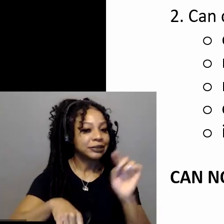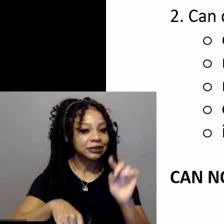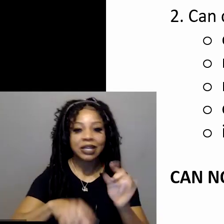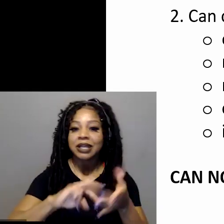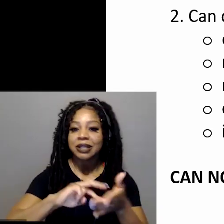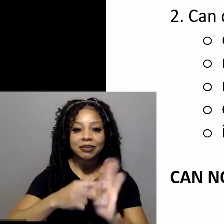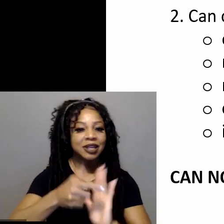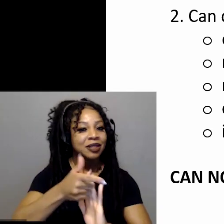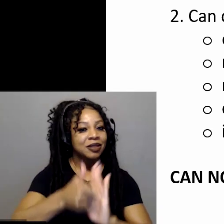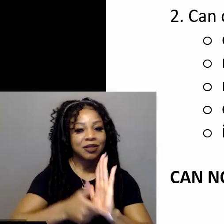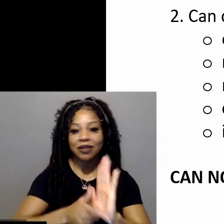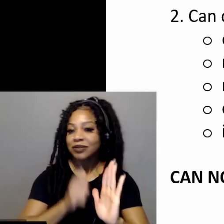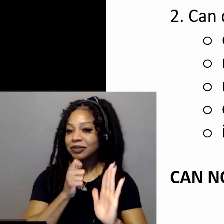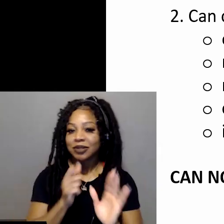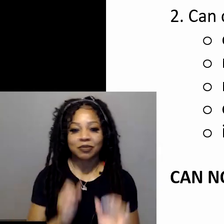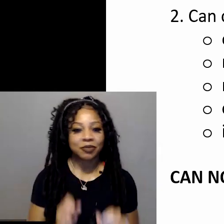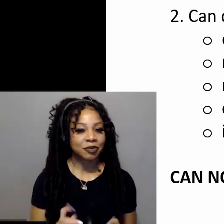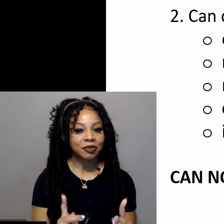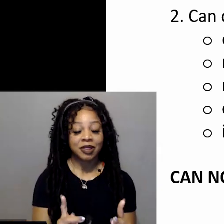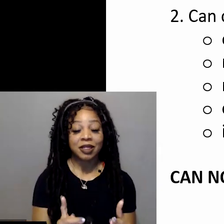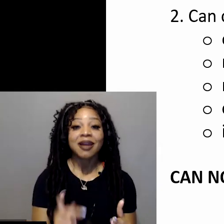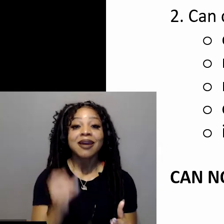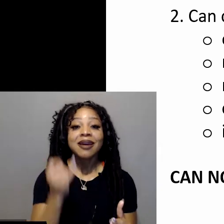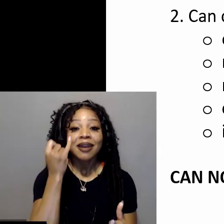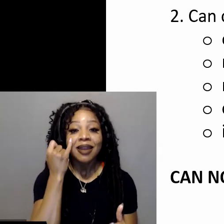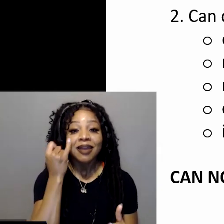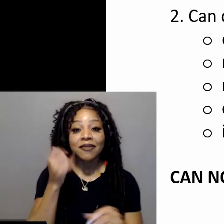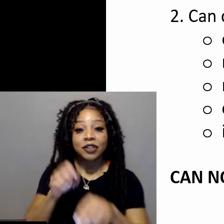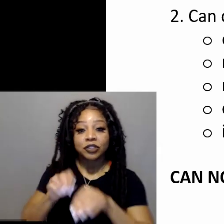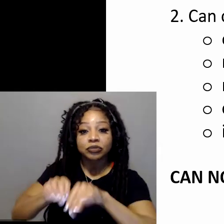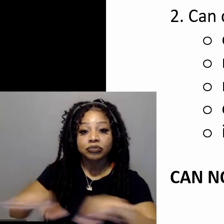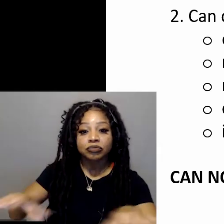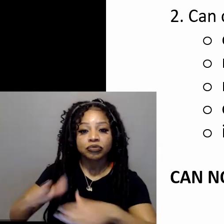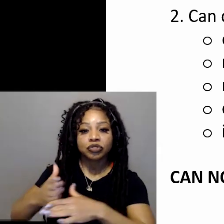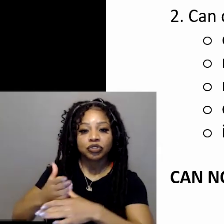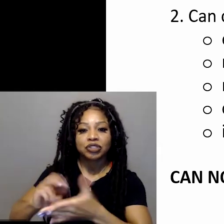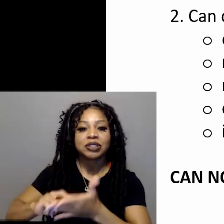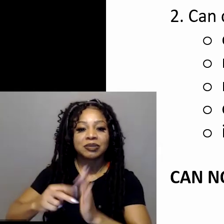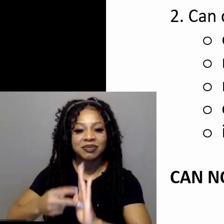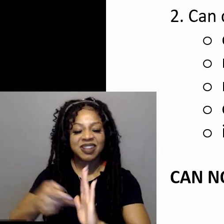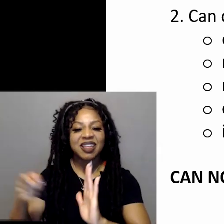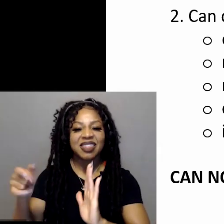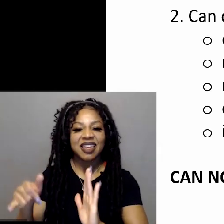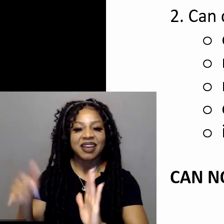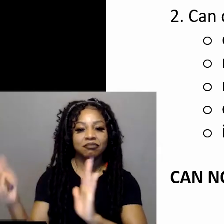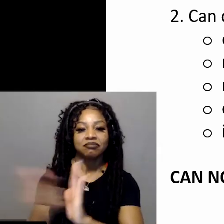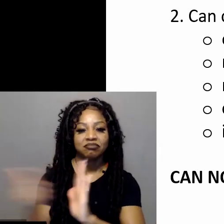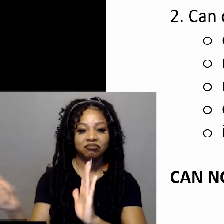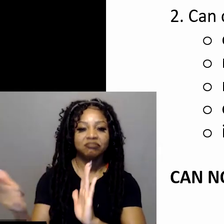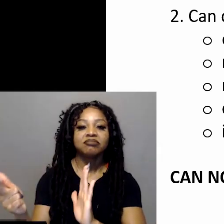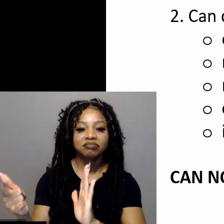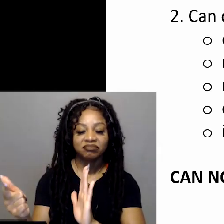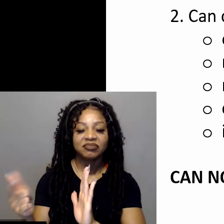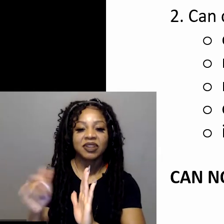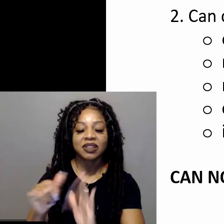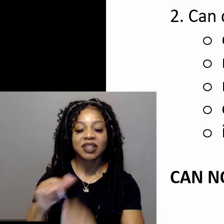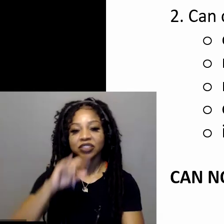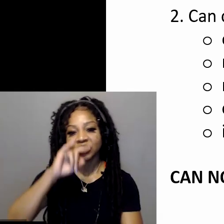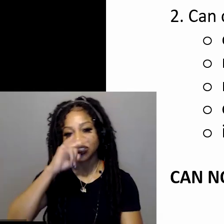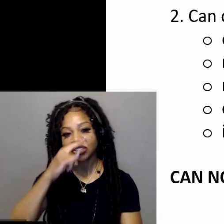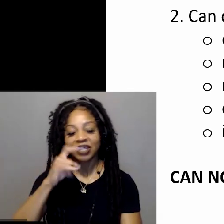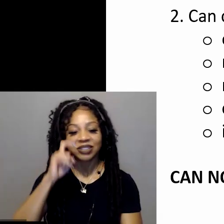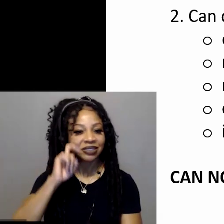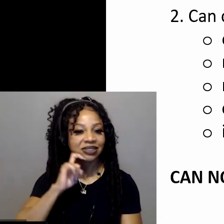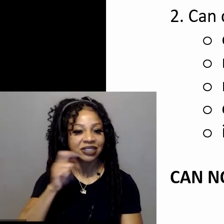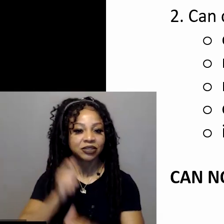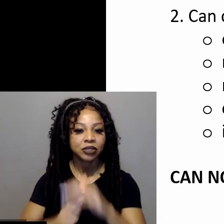law doesn't allow that sharing. When it is shared, then it's going to be considered sharing of child pornography, which will be